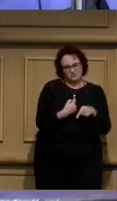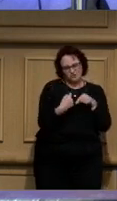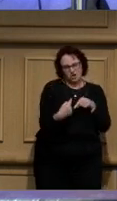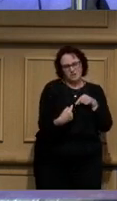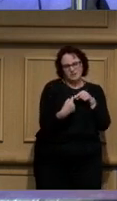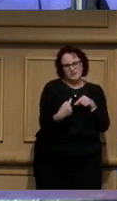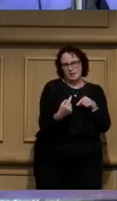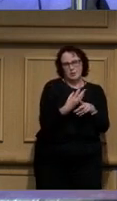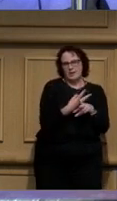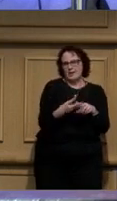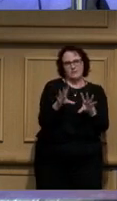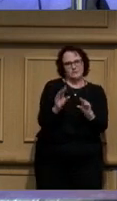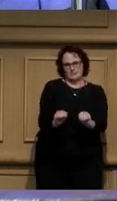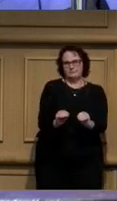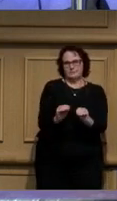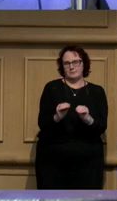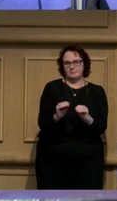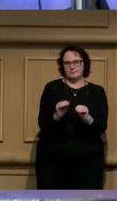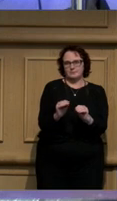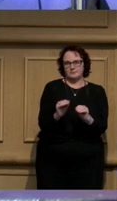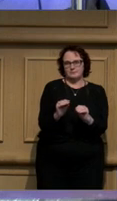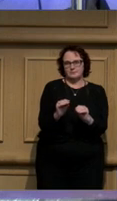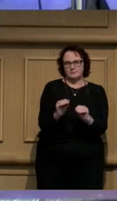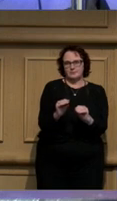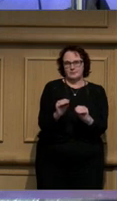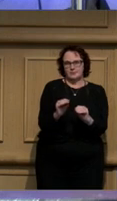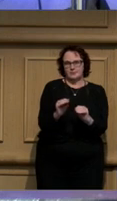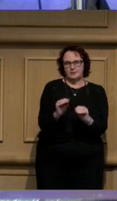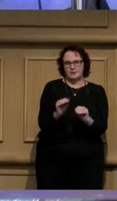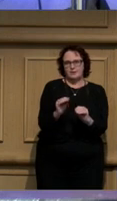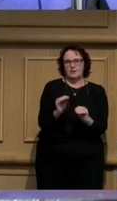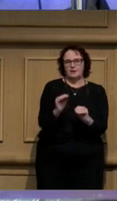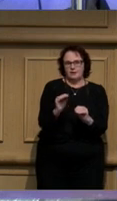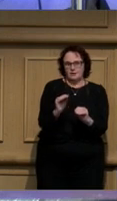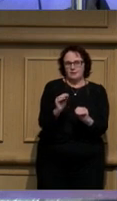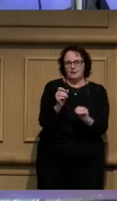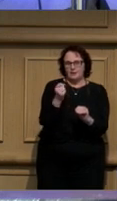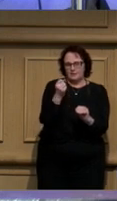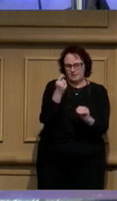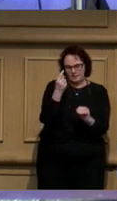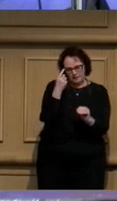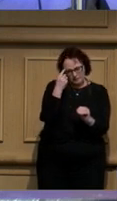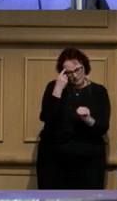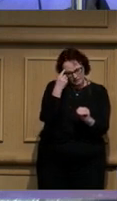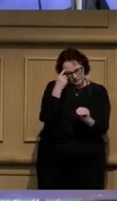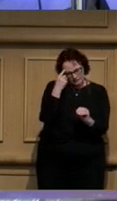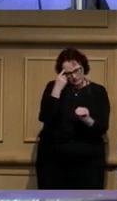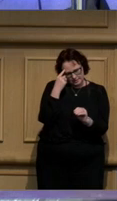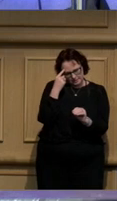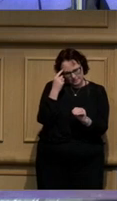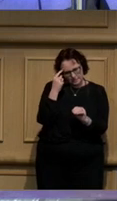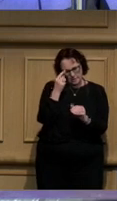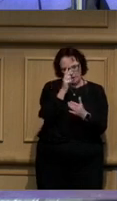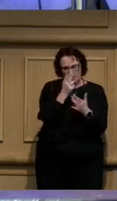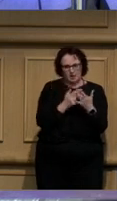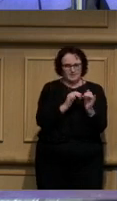it's never going to stop. And I think, like, artists are kind of, I think by nature, I kind of,